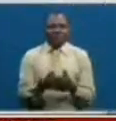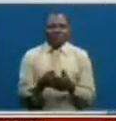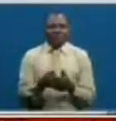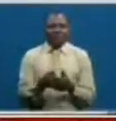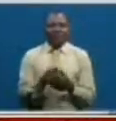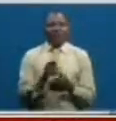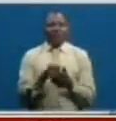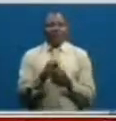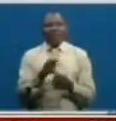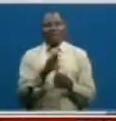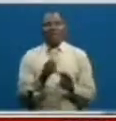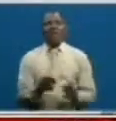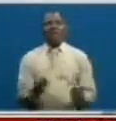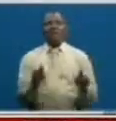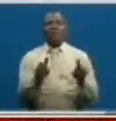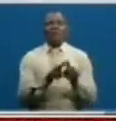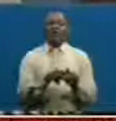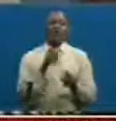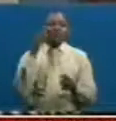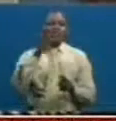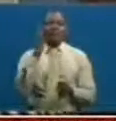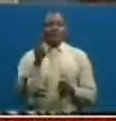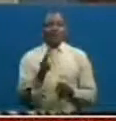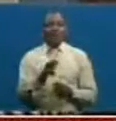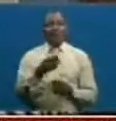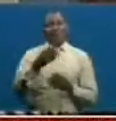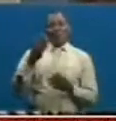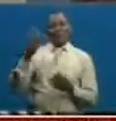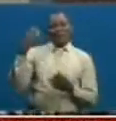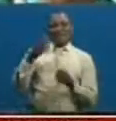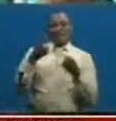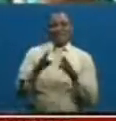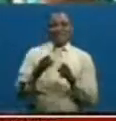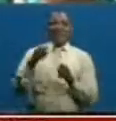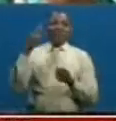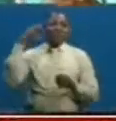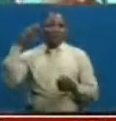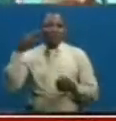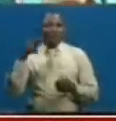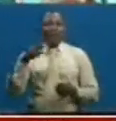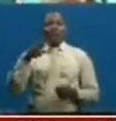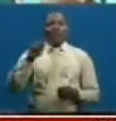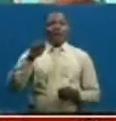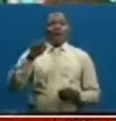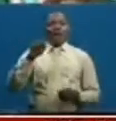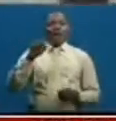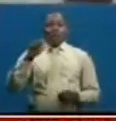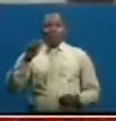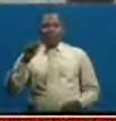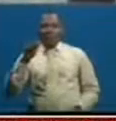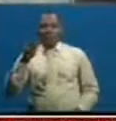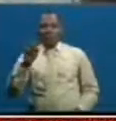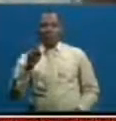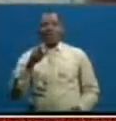that would be valuable for any user. A former assistant director of radio, Achu Achiatome, expressed